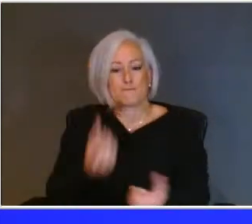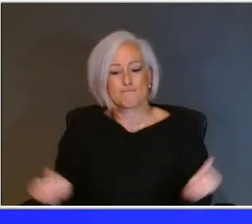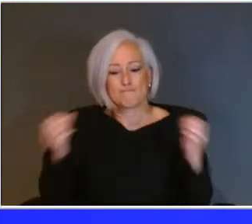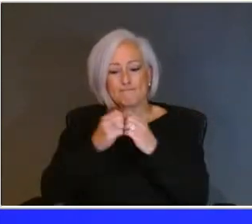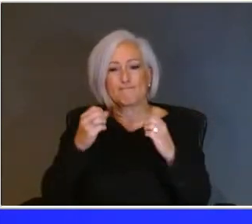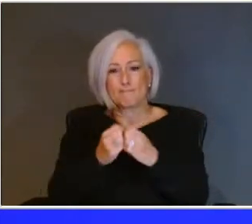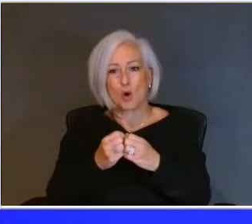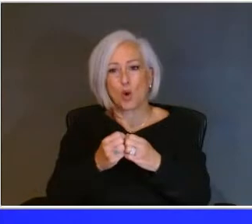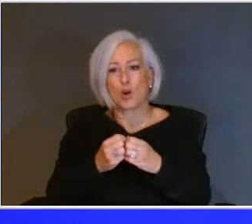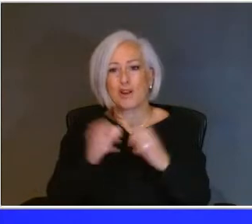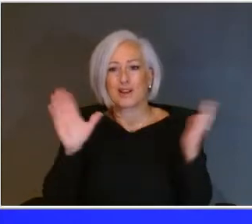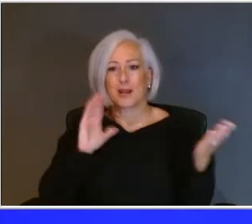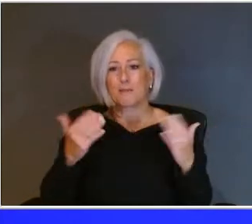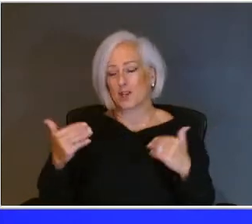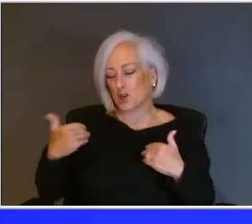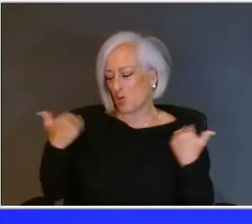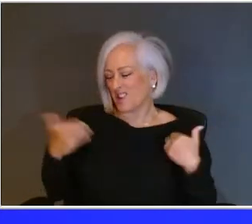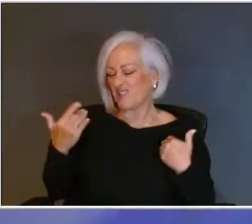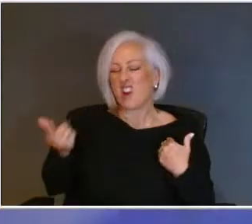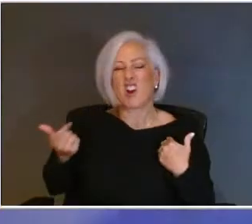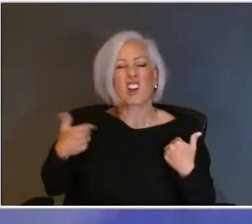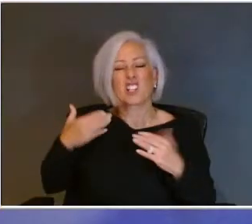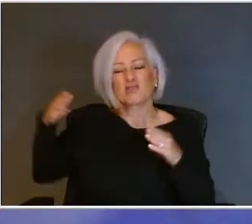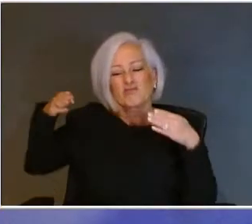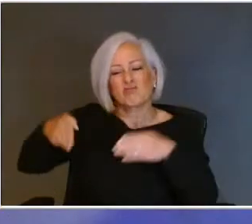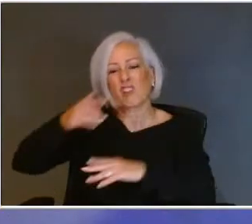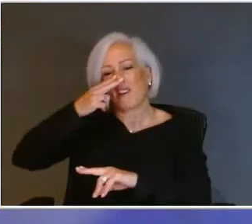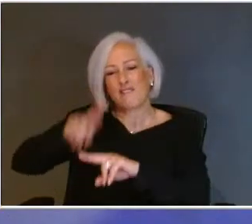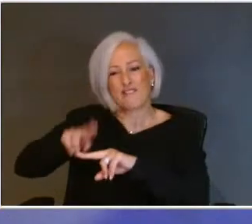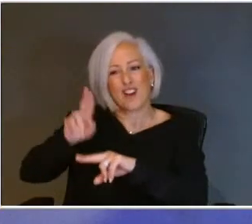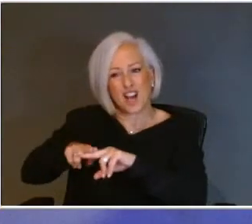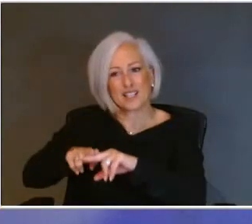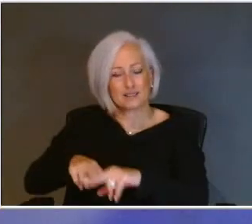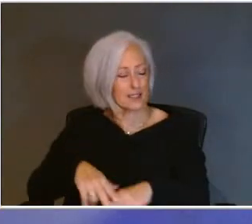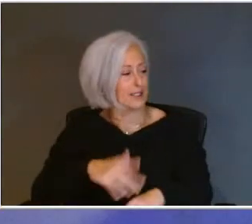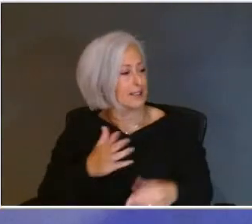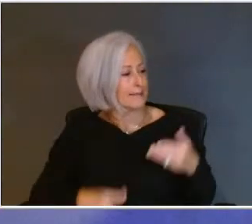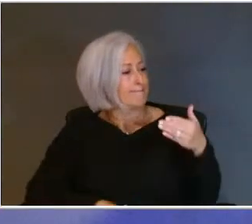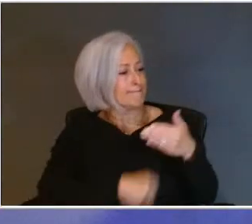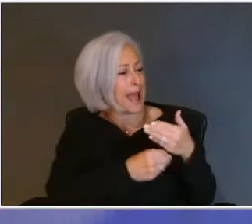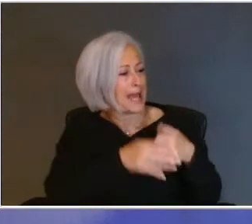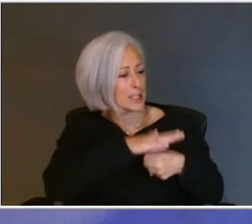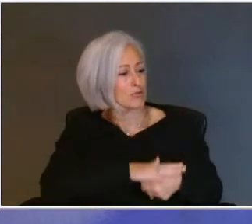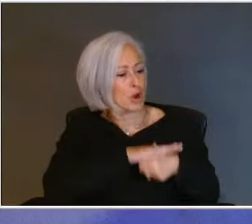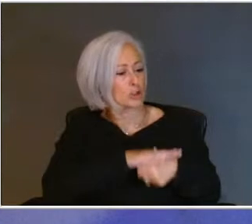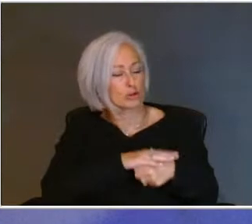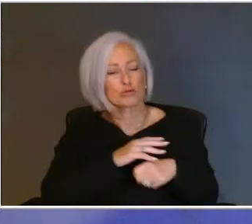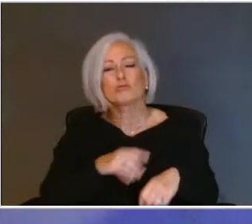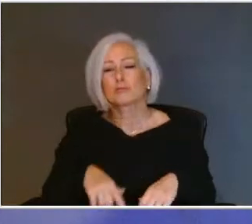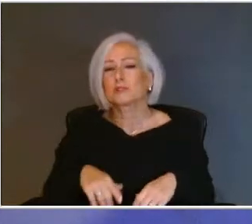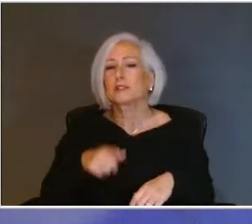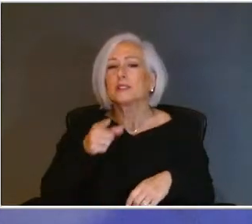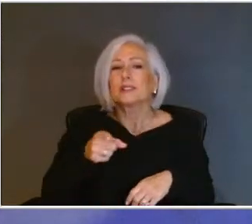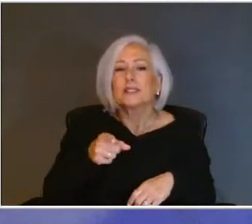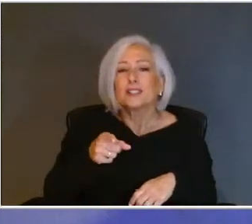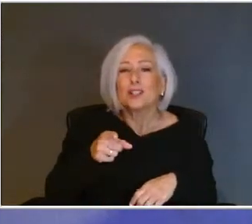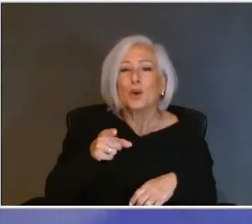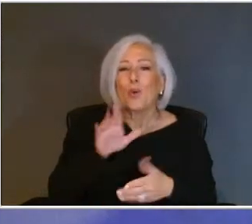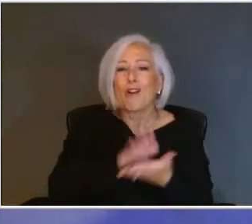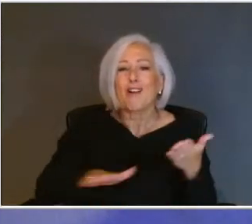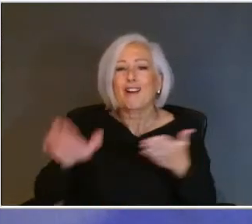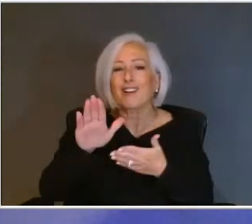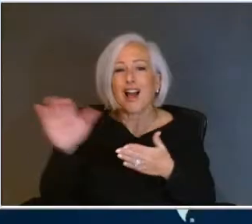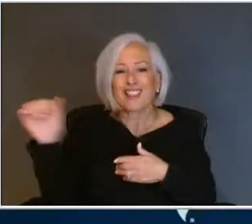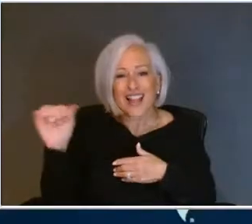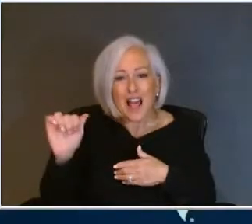when you're younger and not really thinking about those things. Yeah, that extra added pressure. Dr. Woods, you were a college athlete. Where and what did you play? I was a college football